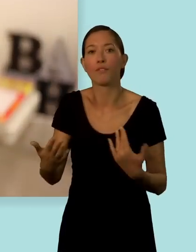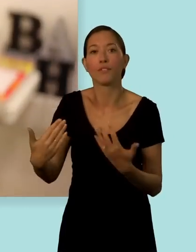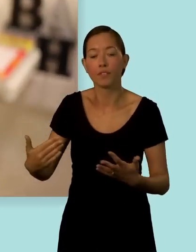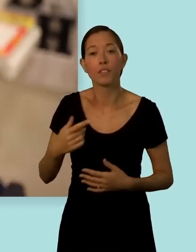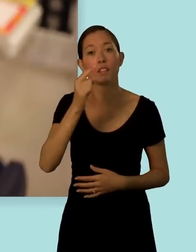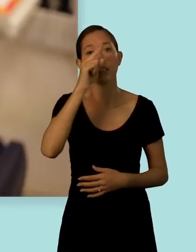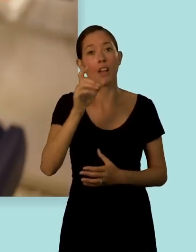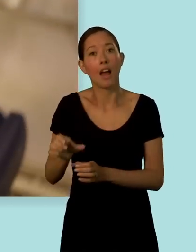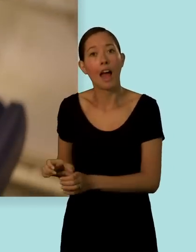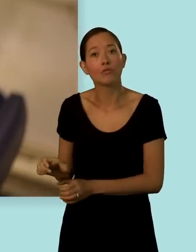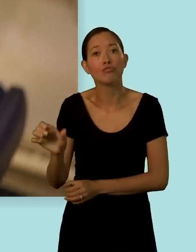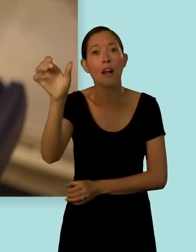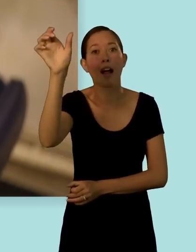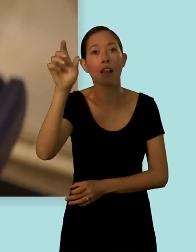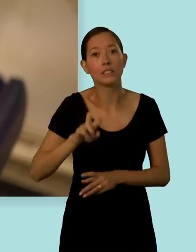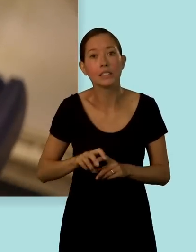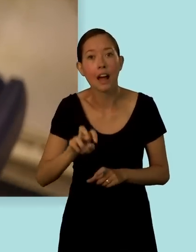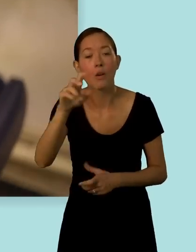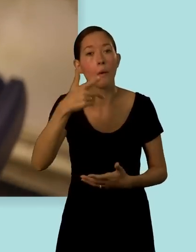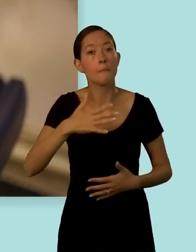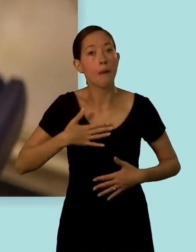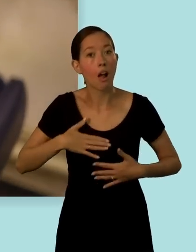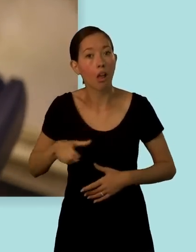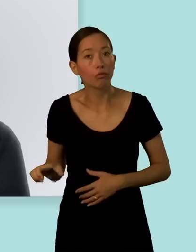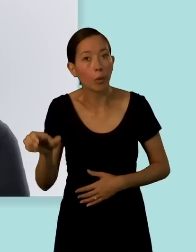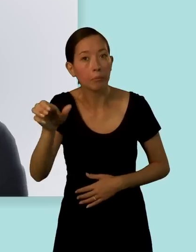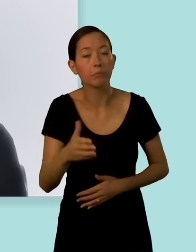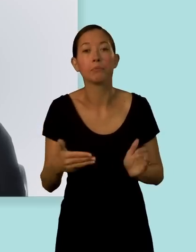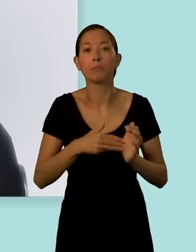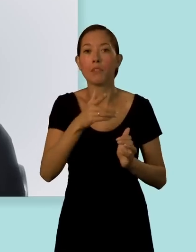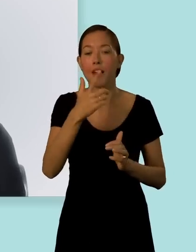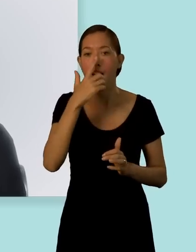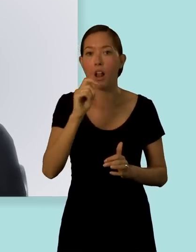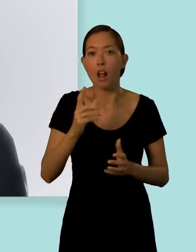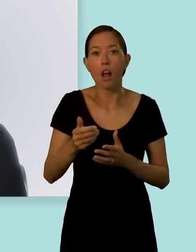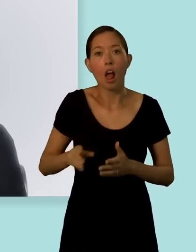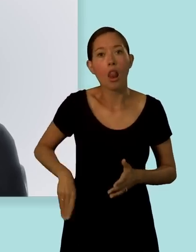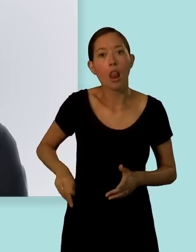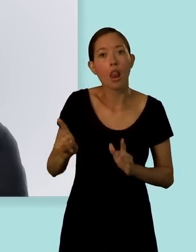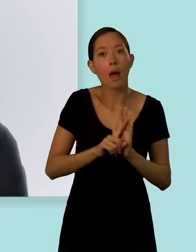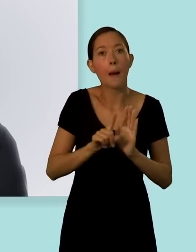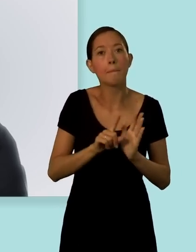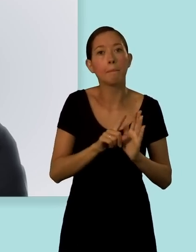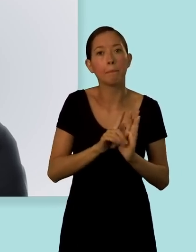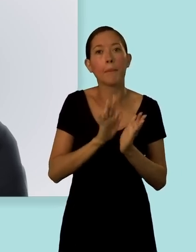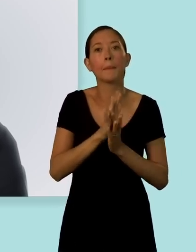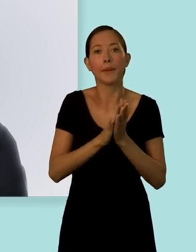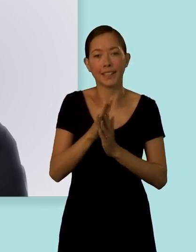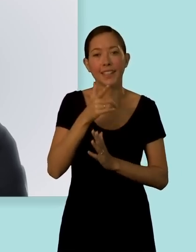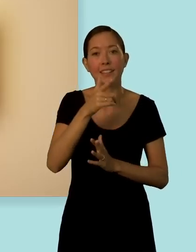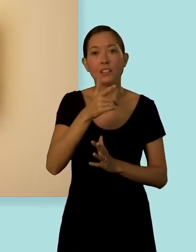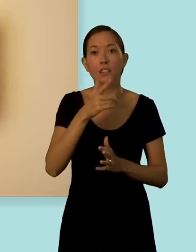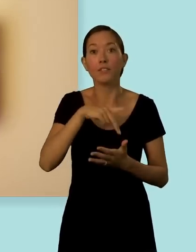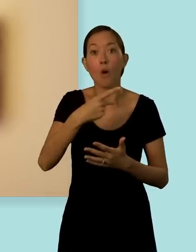have handrails fitted on the stairs or in the bathroom. Try using a personal alarm so you can alert people if you